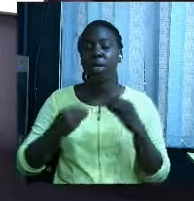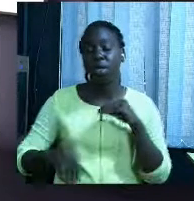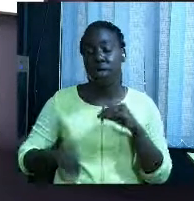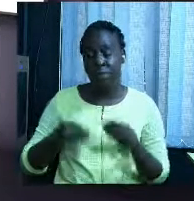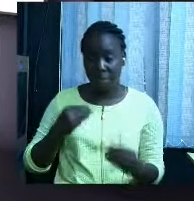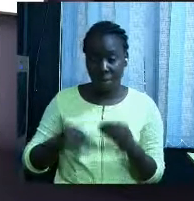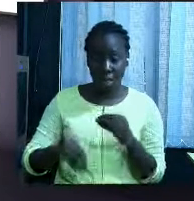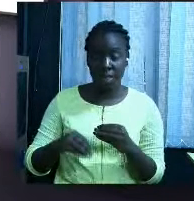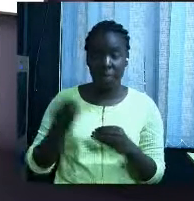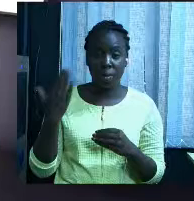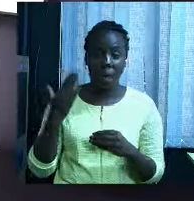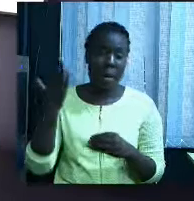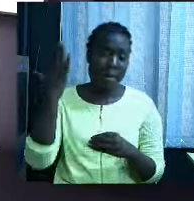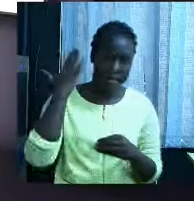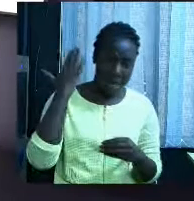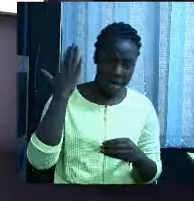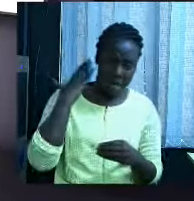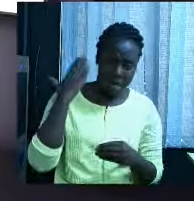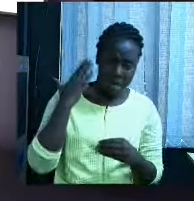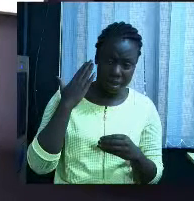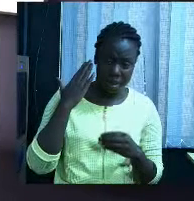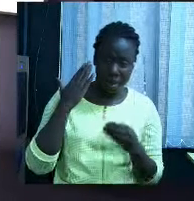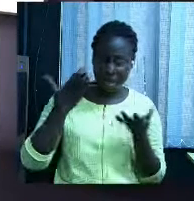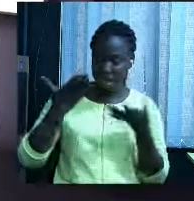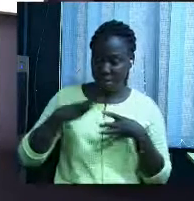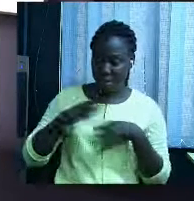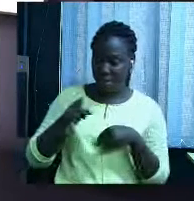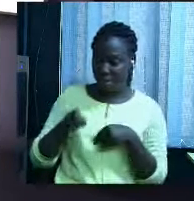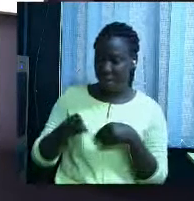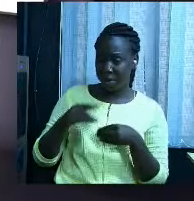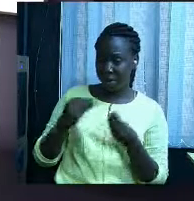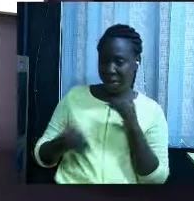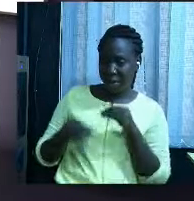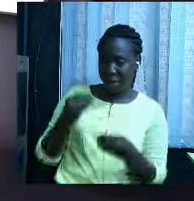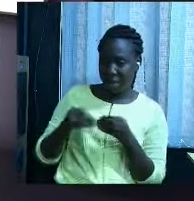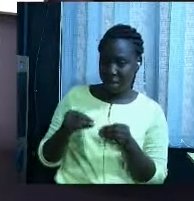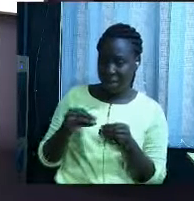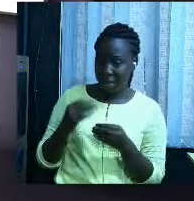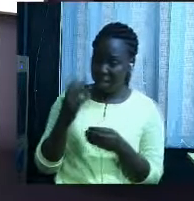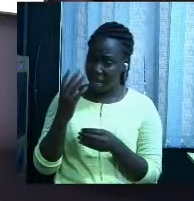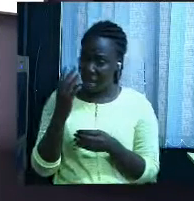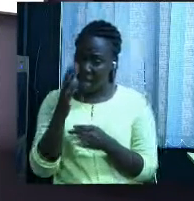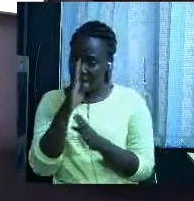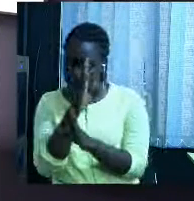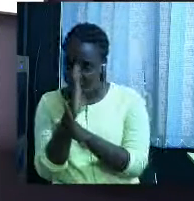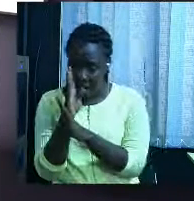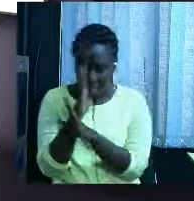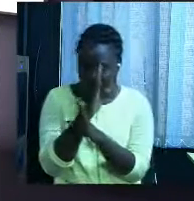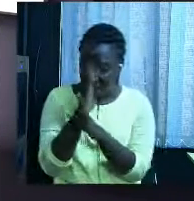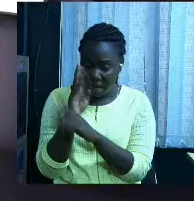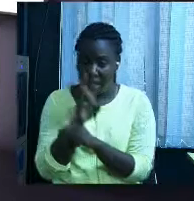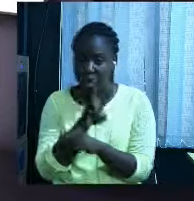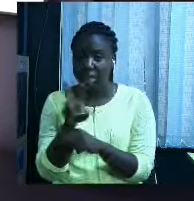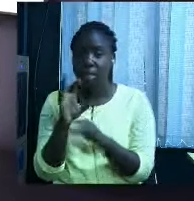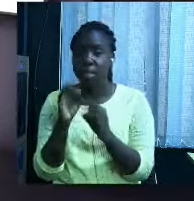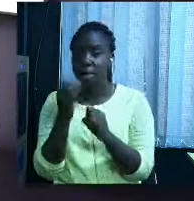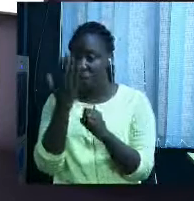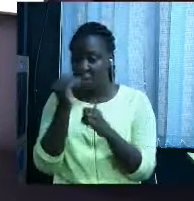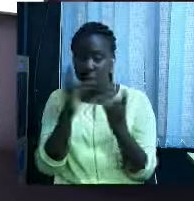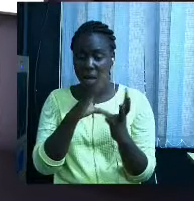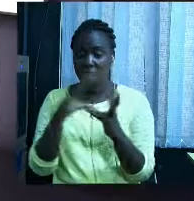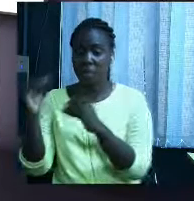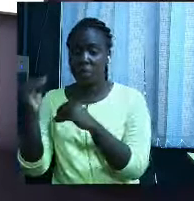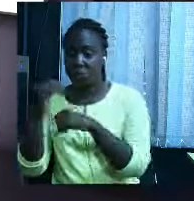homes and they were not attending school. So now we've got them out of there, we've brought them to school, which